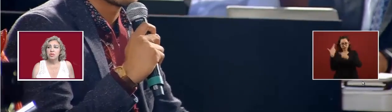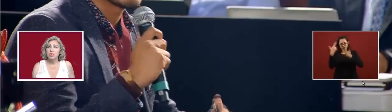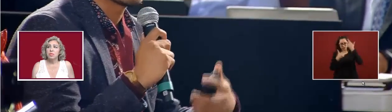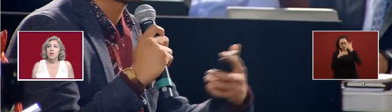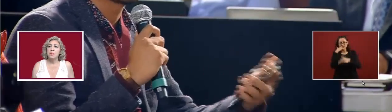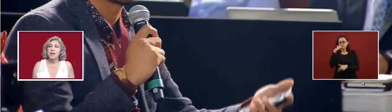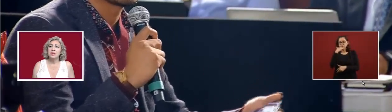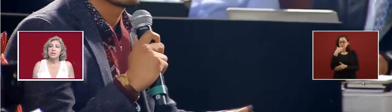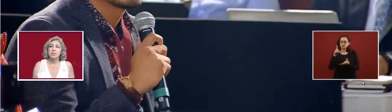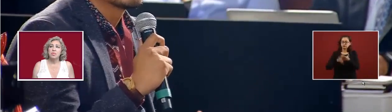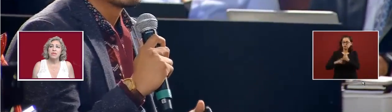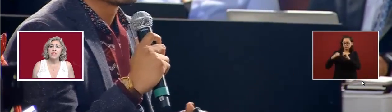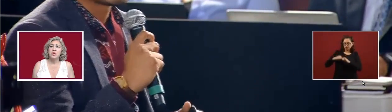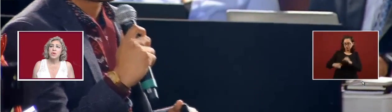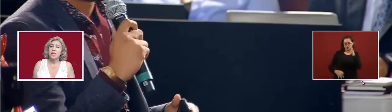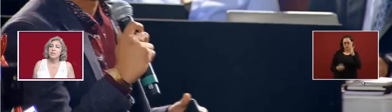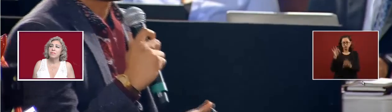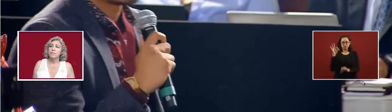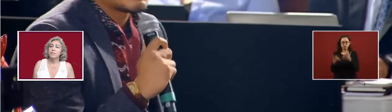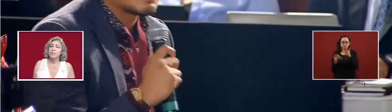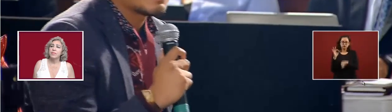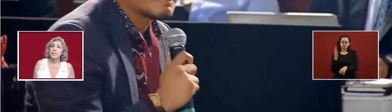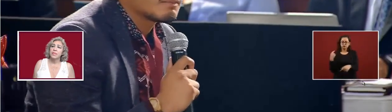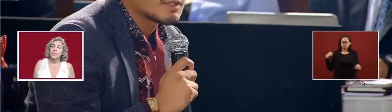so what about reviewing